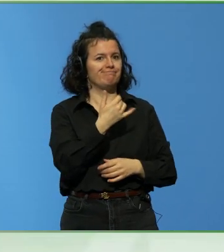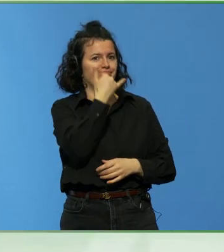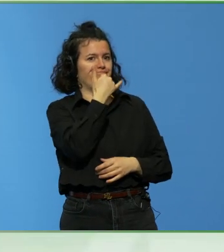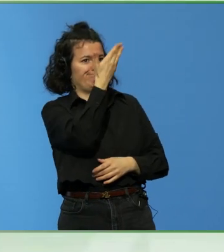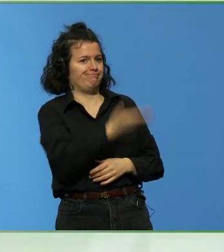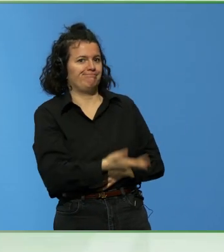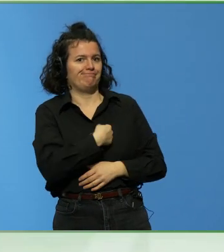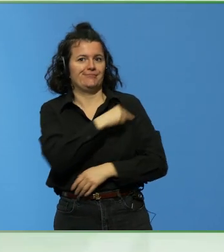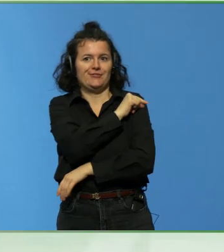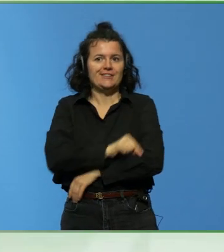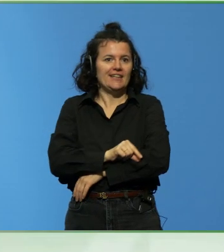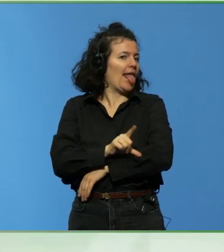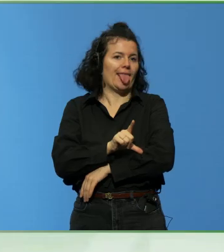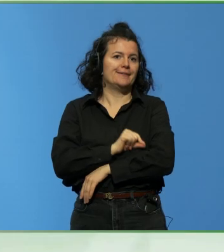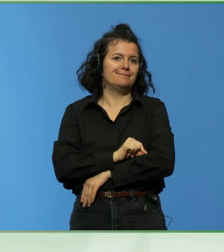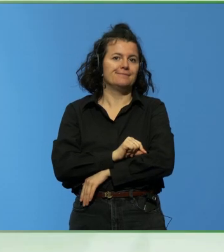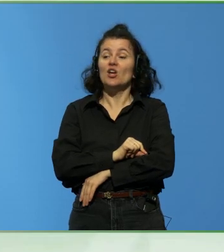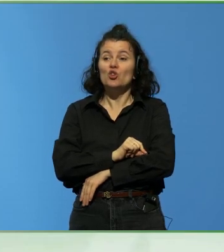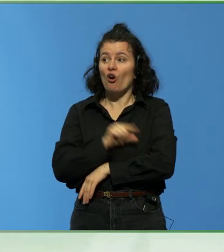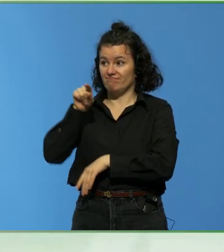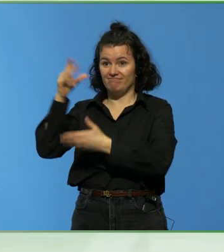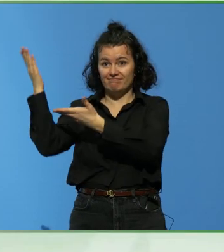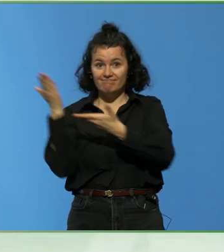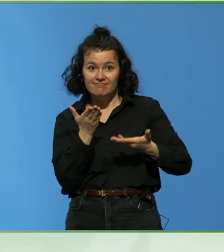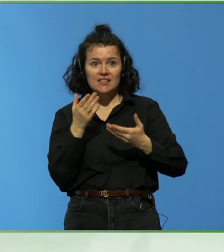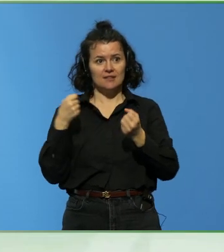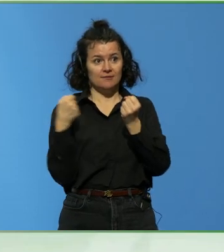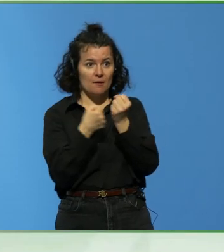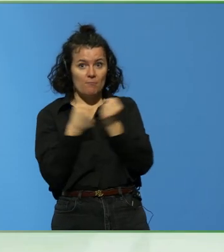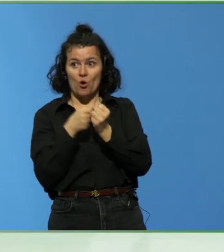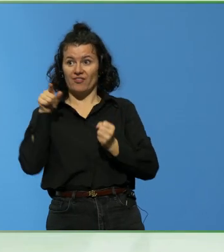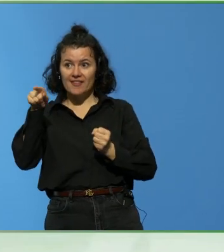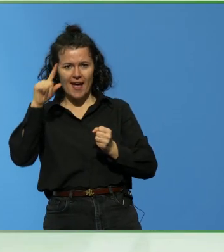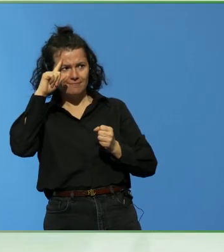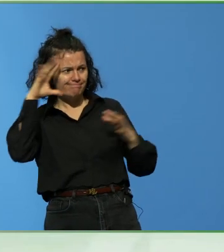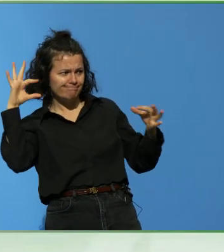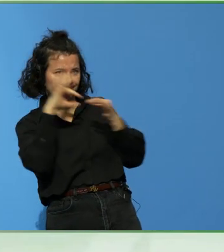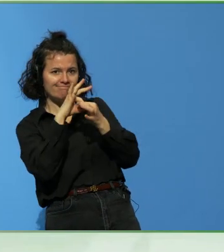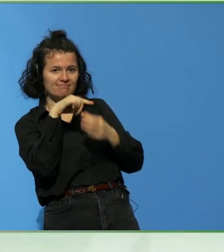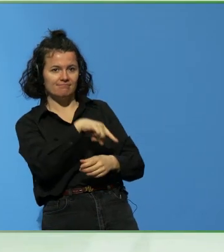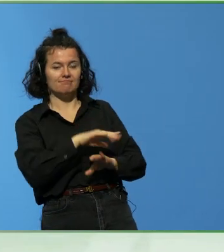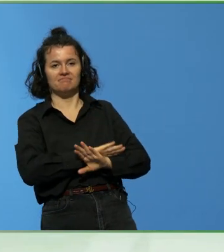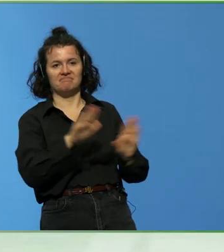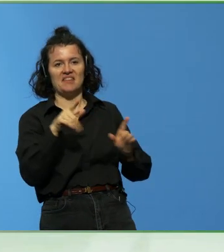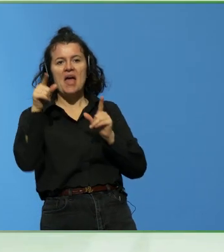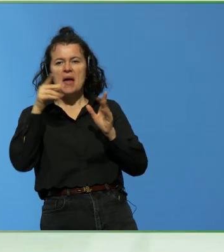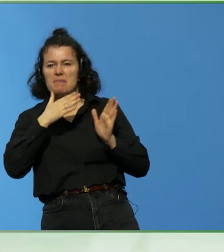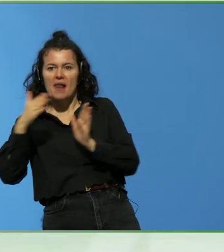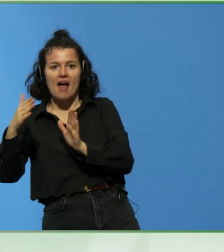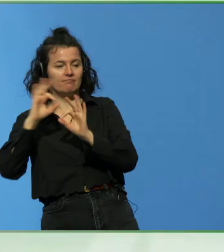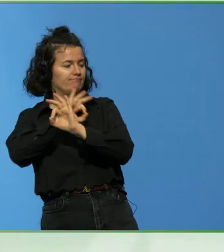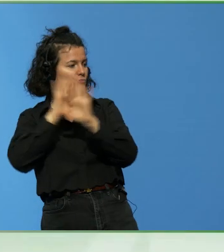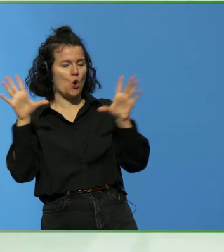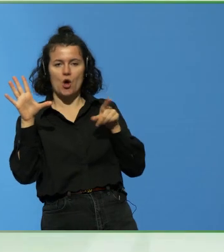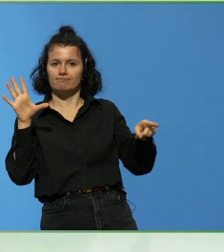systems were not designed for them in mind. For example, it could be maternal and reproductive health care that